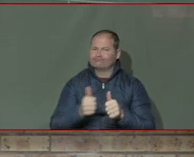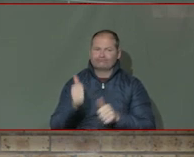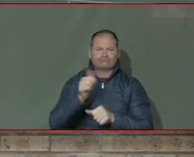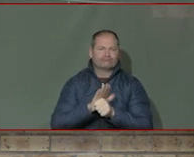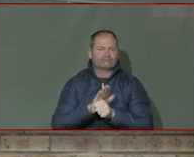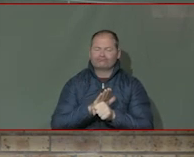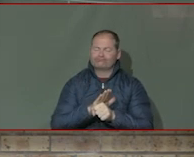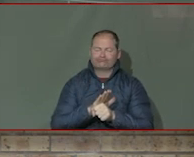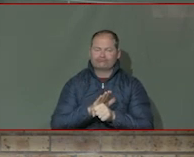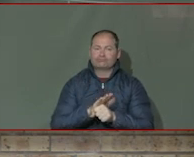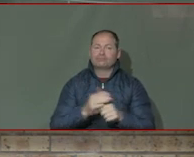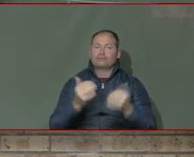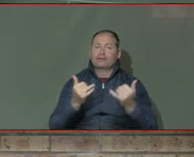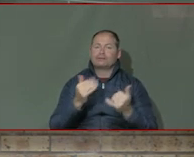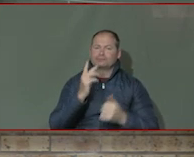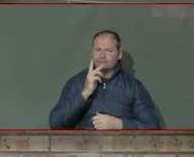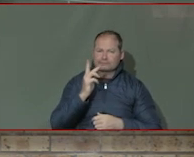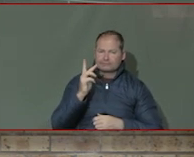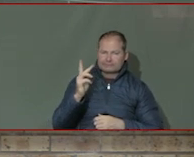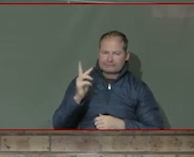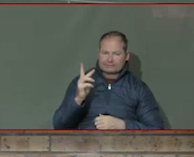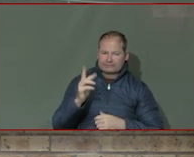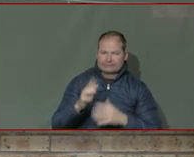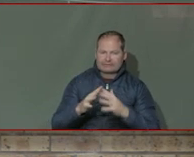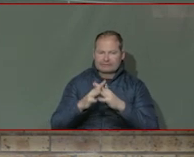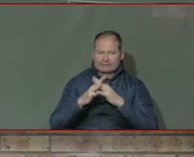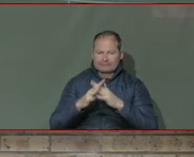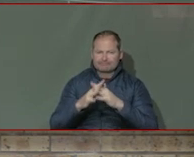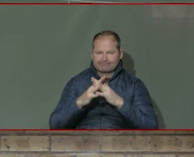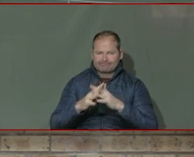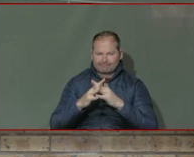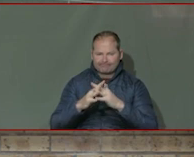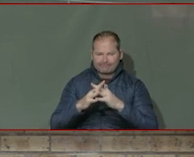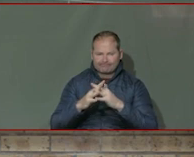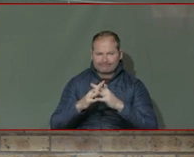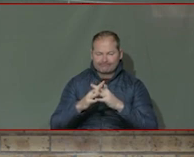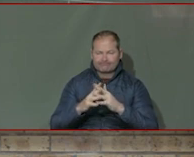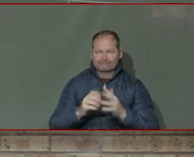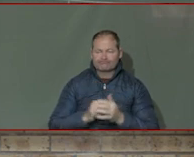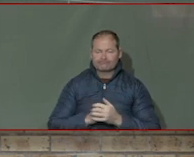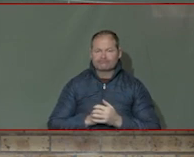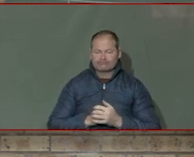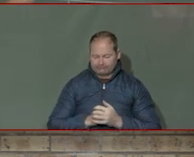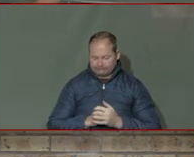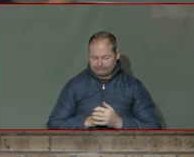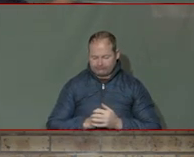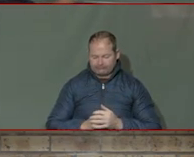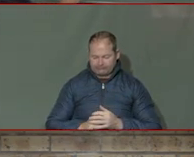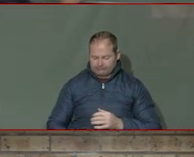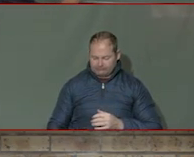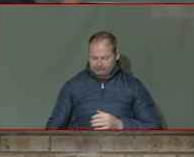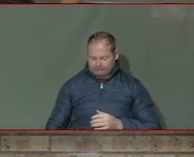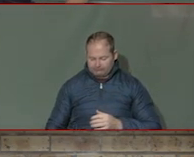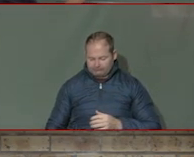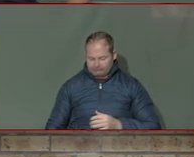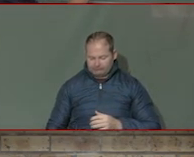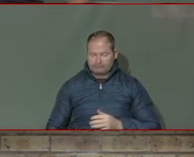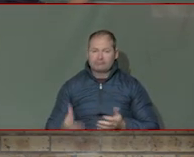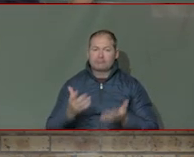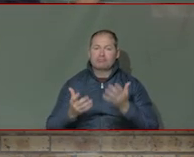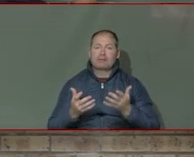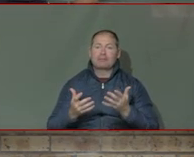a blend. Example of that is where you have, let's say,